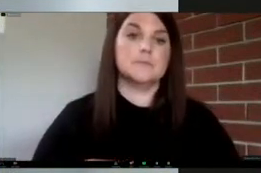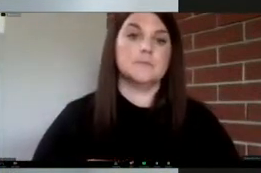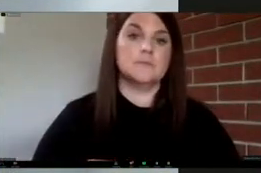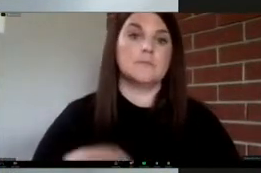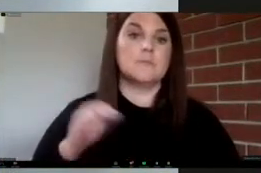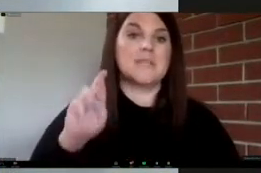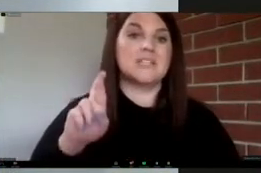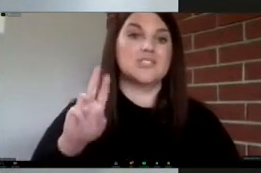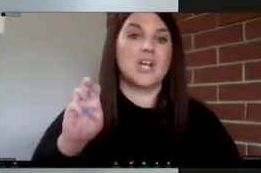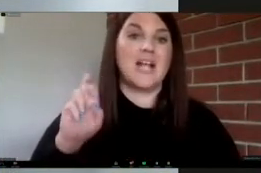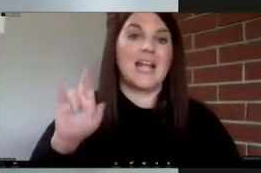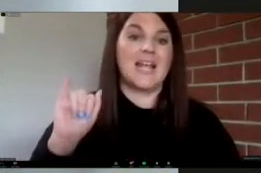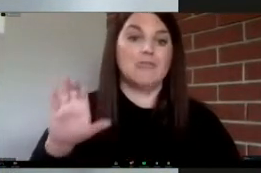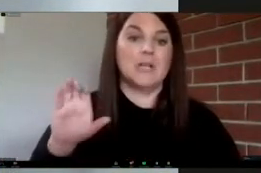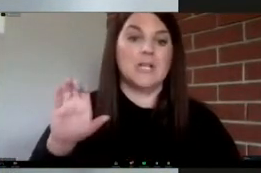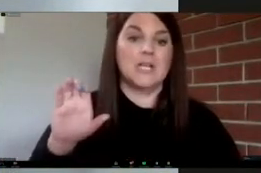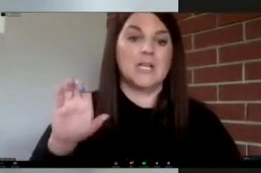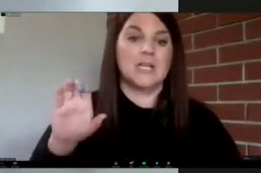Nguyen.